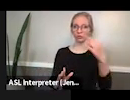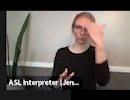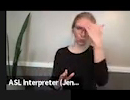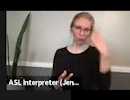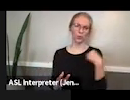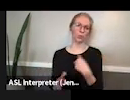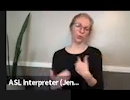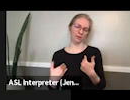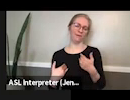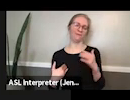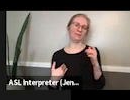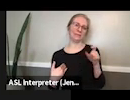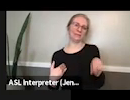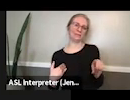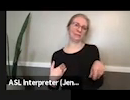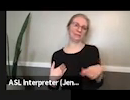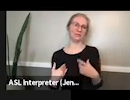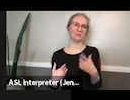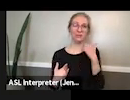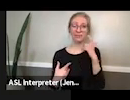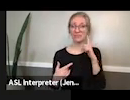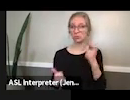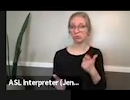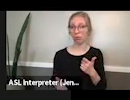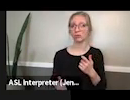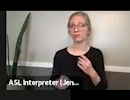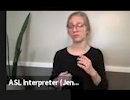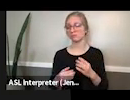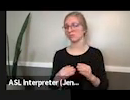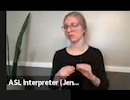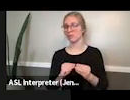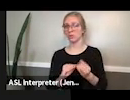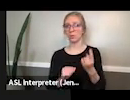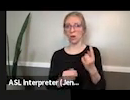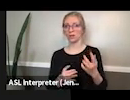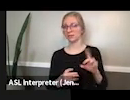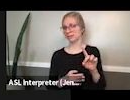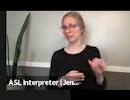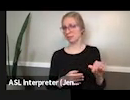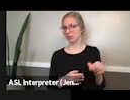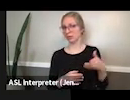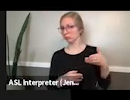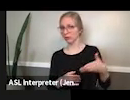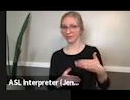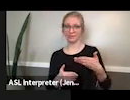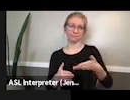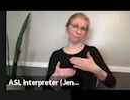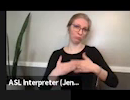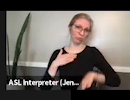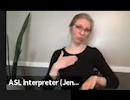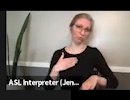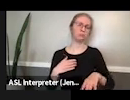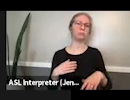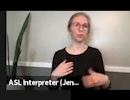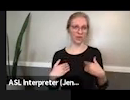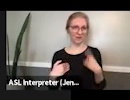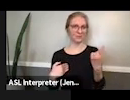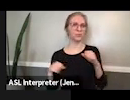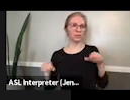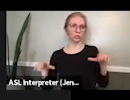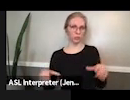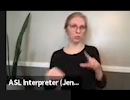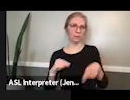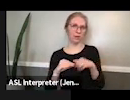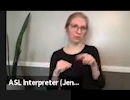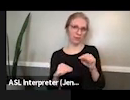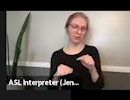needs. And because hearing loss is the #1 disability present at birth, we have something we can do about it. We need to do it,